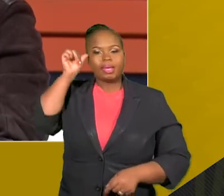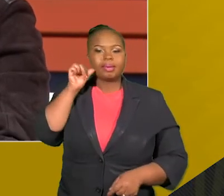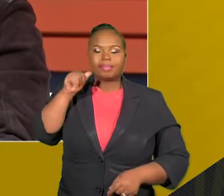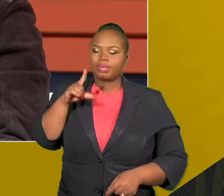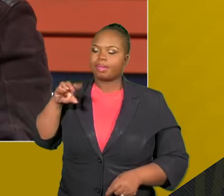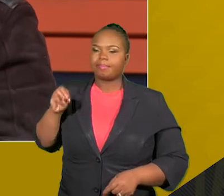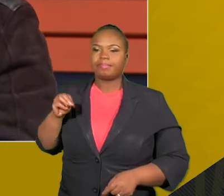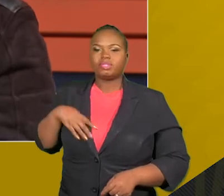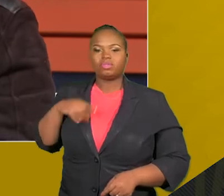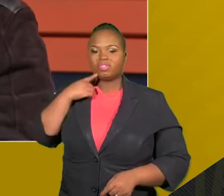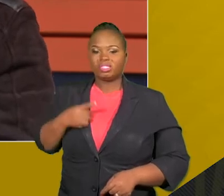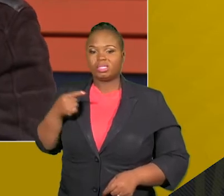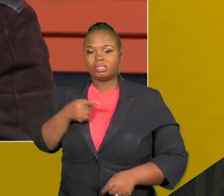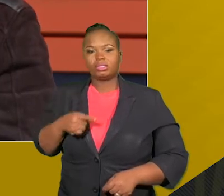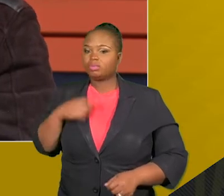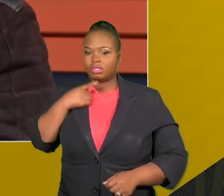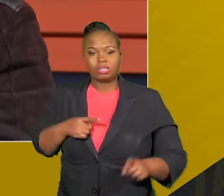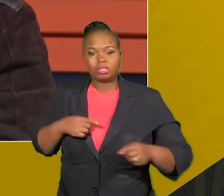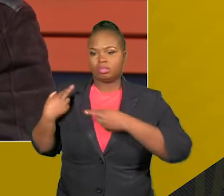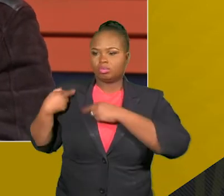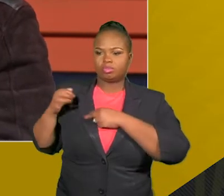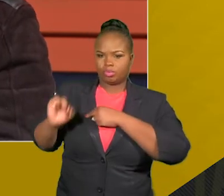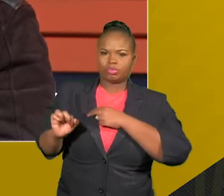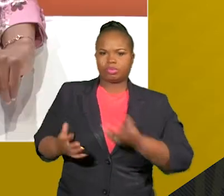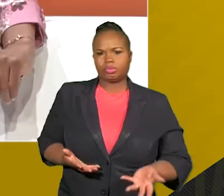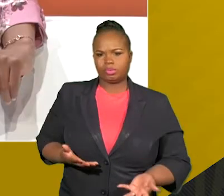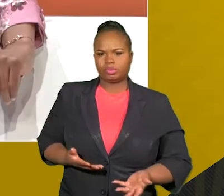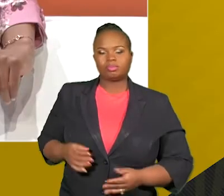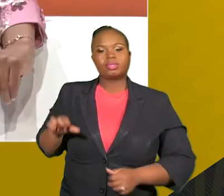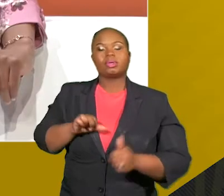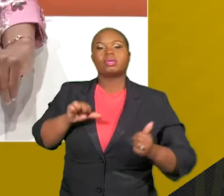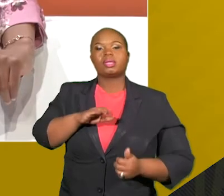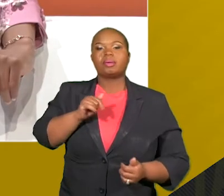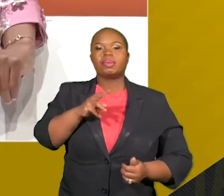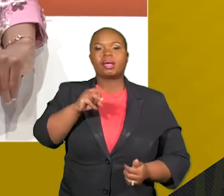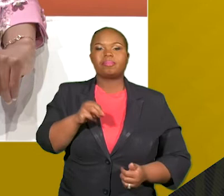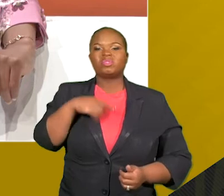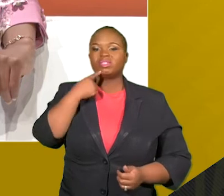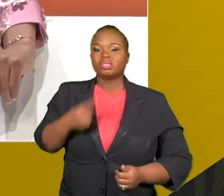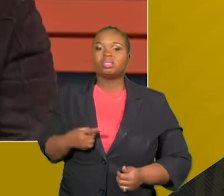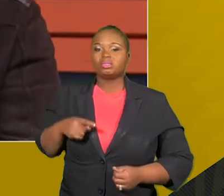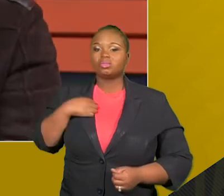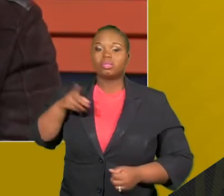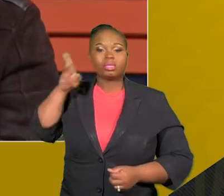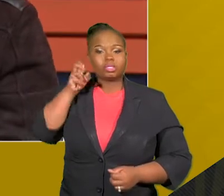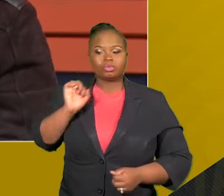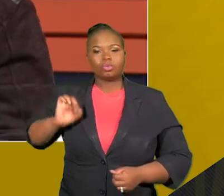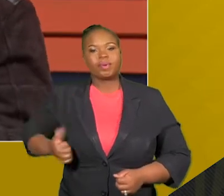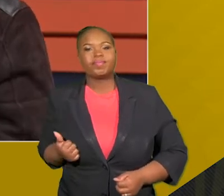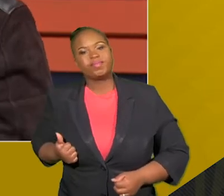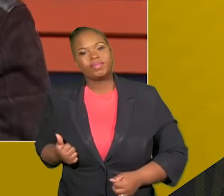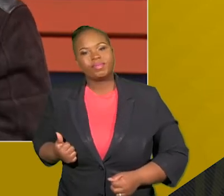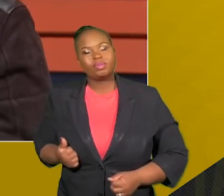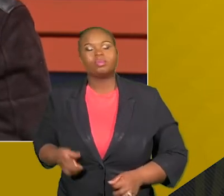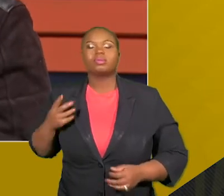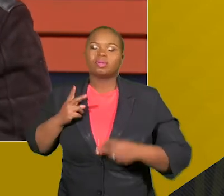wamenzani. Makathi is this woman uNkulunkulu wathi you are responsible. Go back to Abraham makathi uthi uyakhuluma uNkulunkulu wathi listen to your wife. We